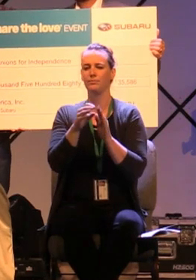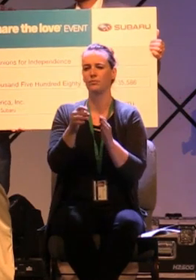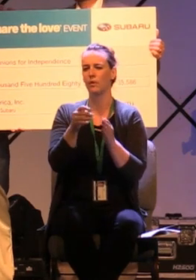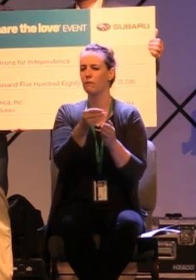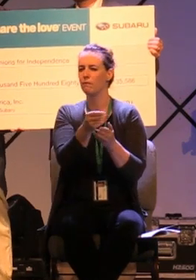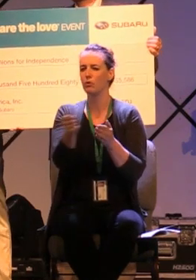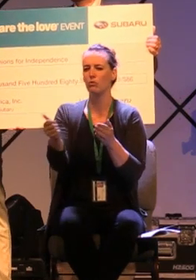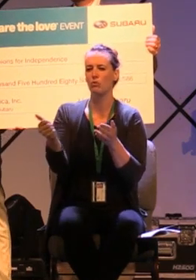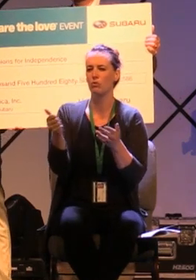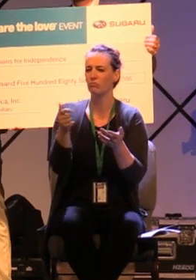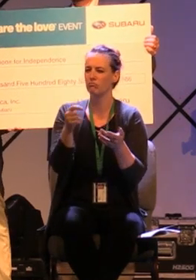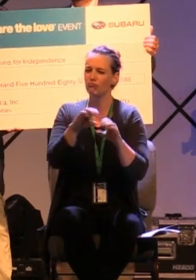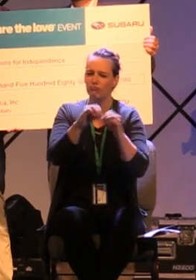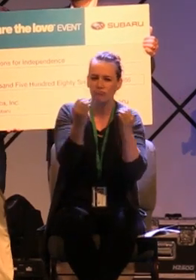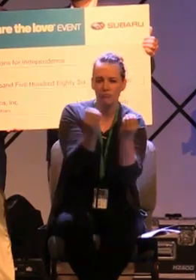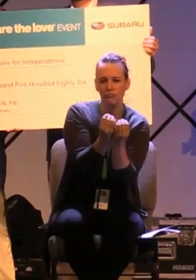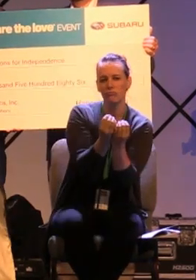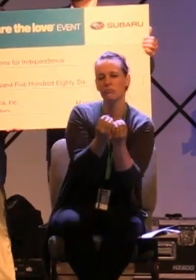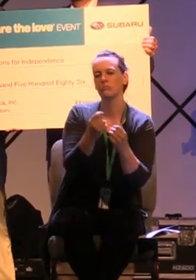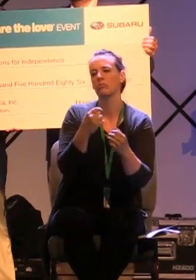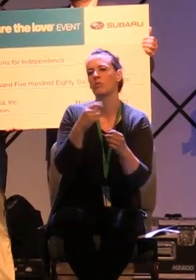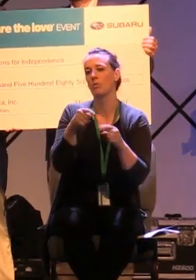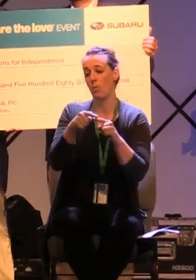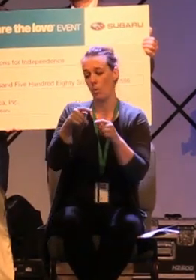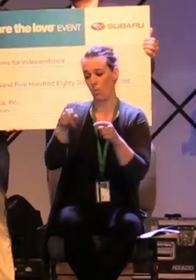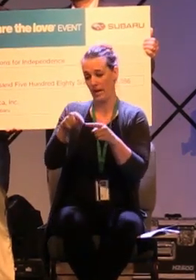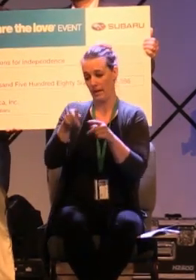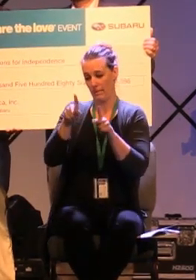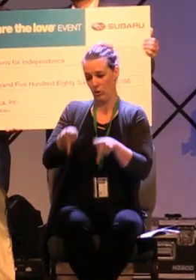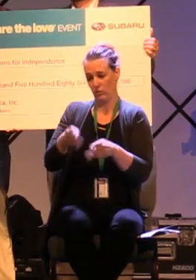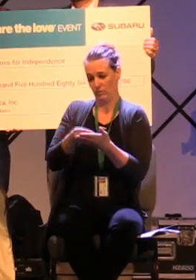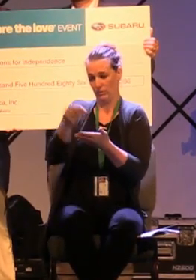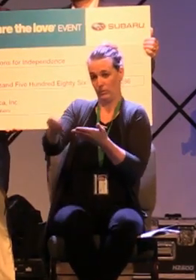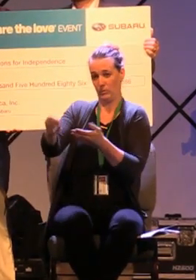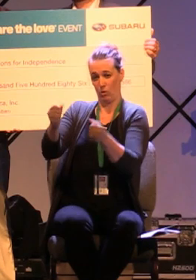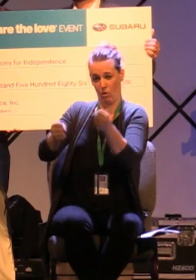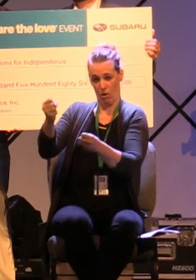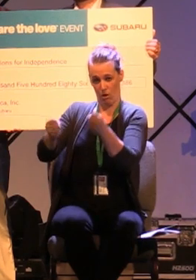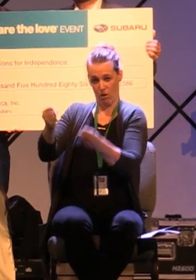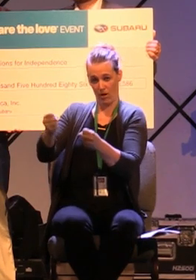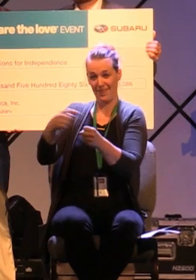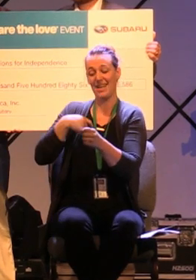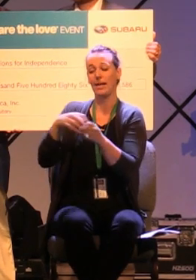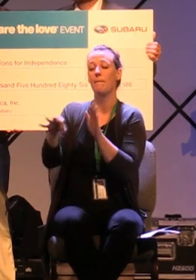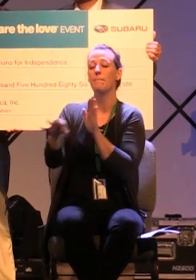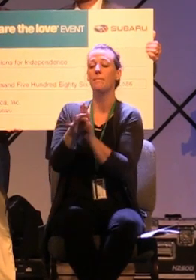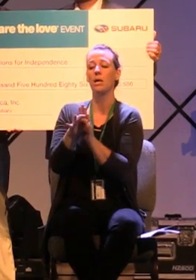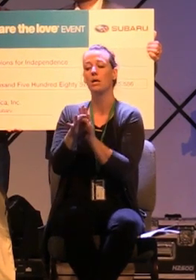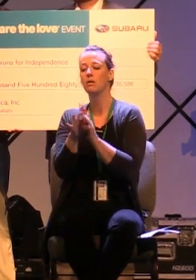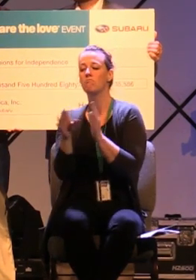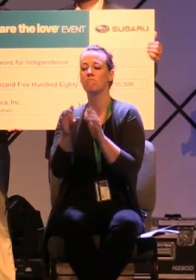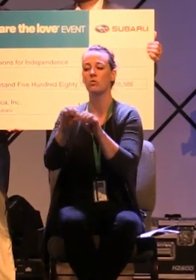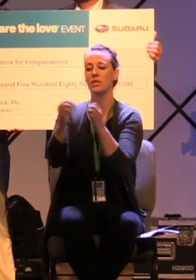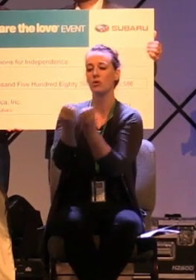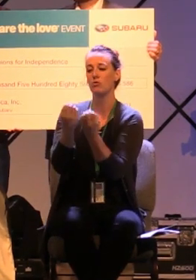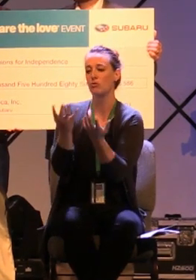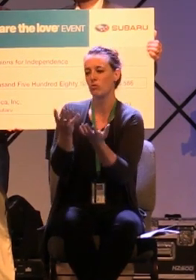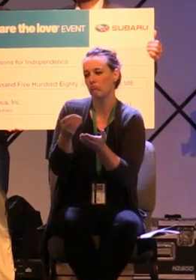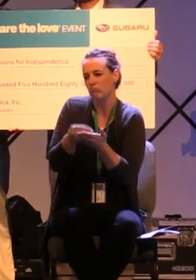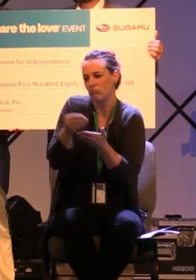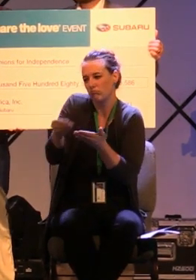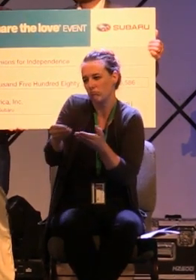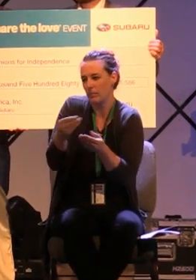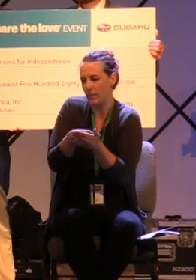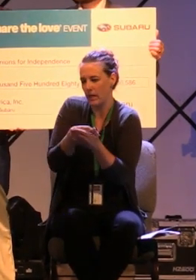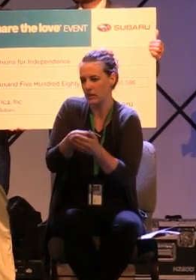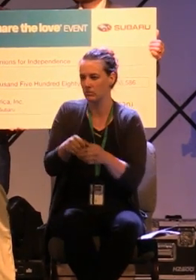charities, and when people purchase cars, they're able to select one of those charities to donate to. And we, as a